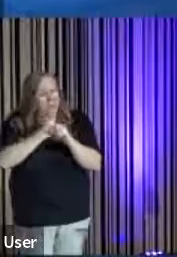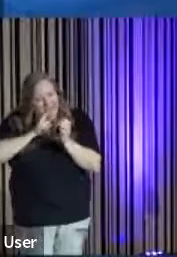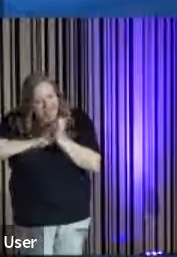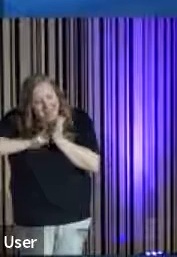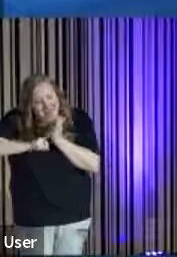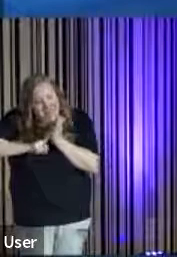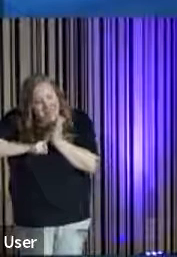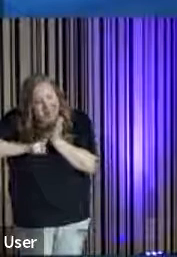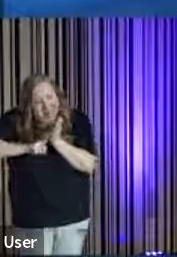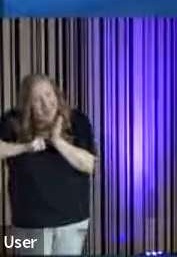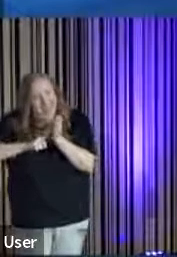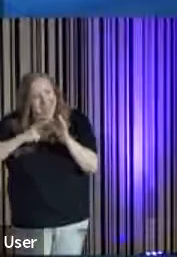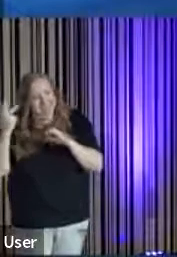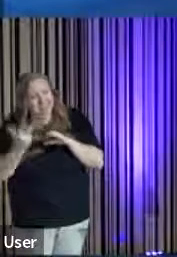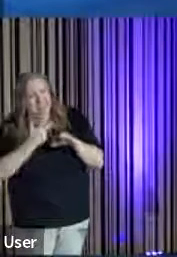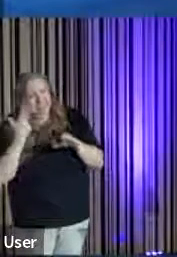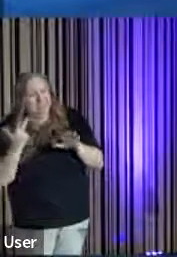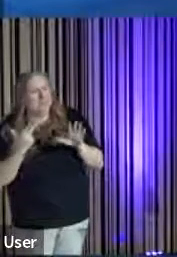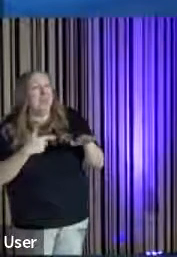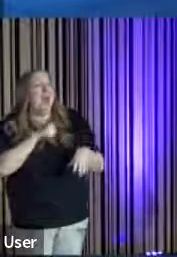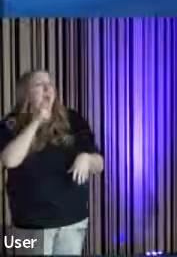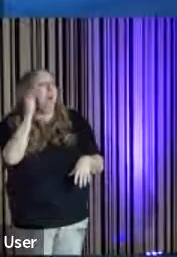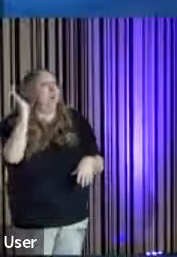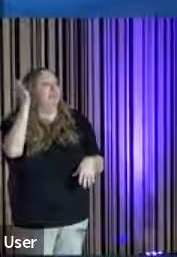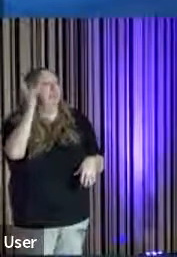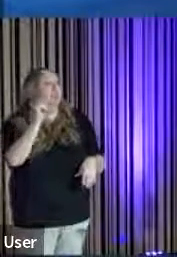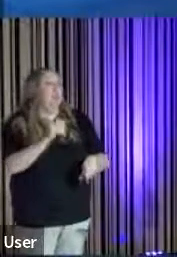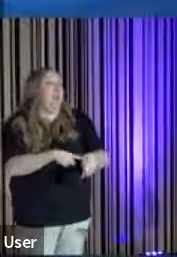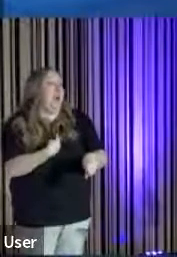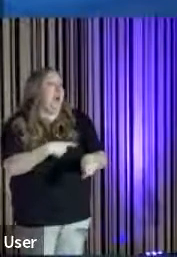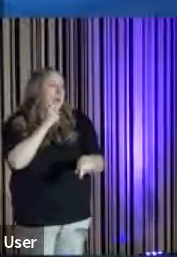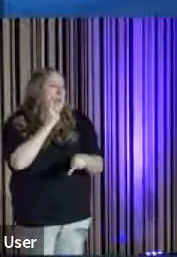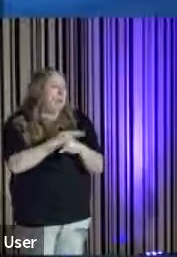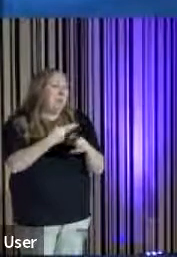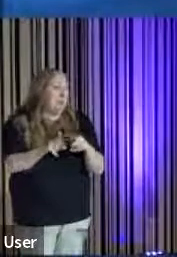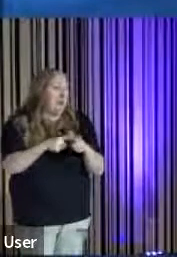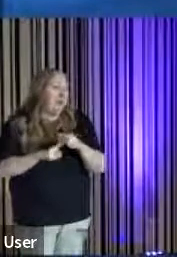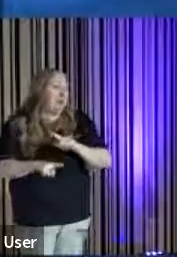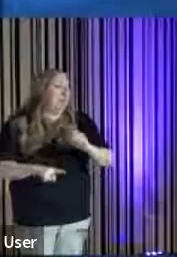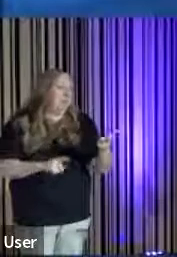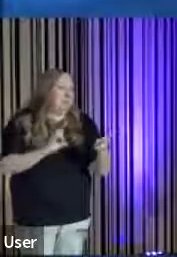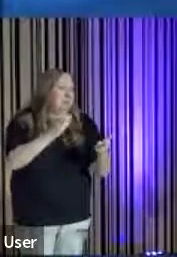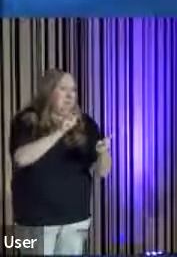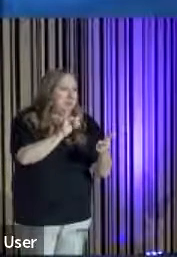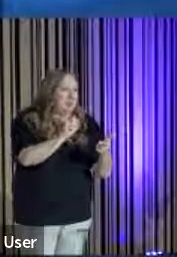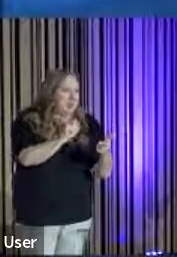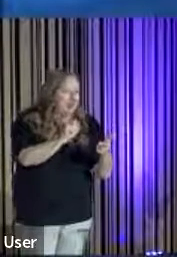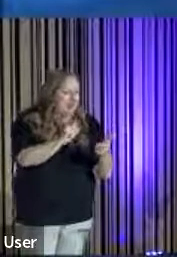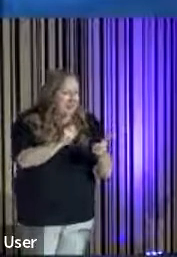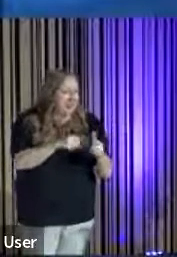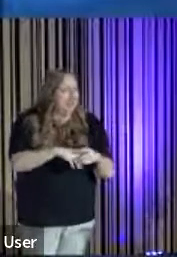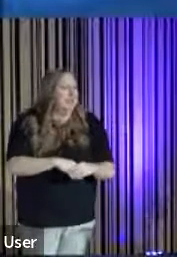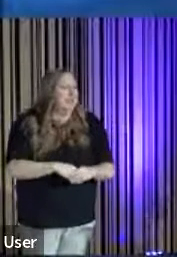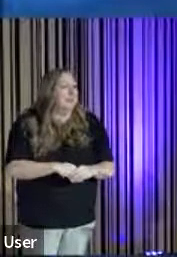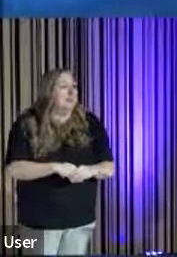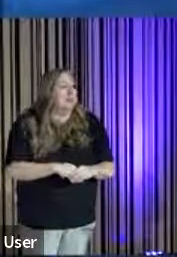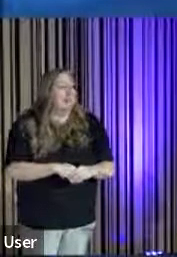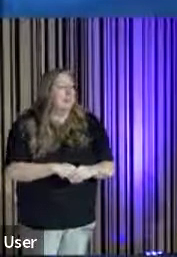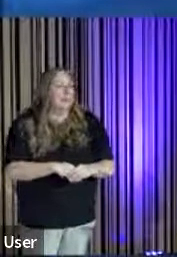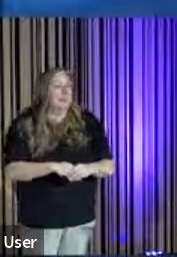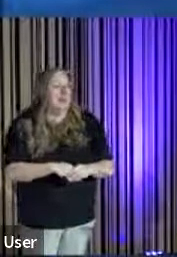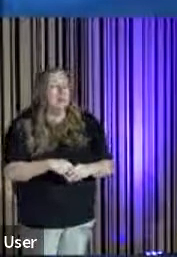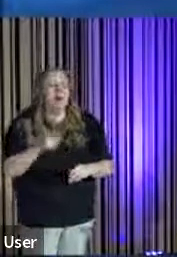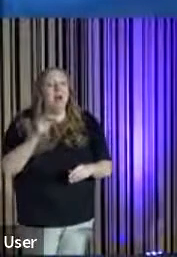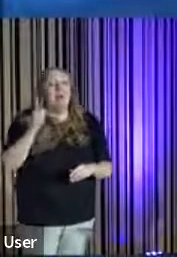will not speak too long and give the floor to Chris, but this project has been launched by a researcher, a